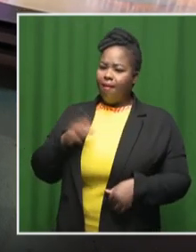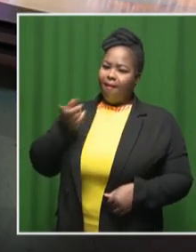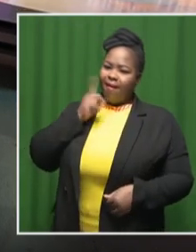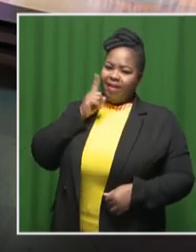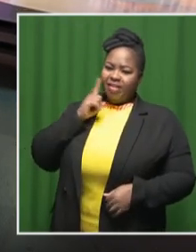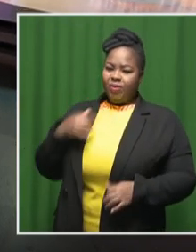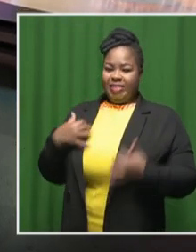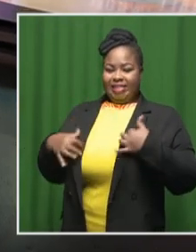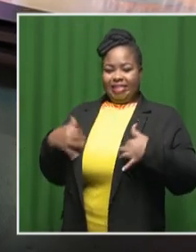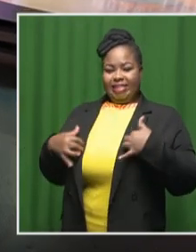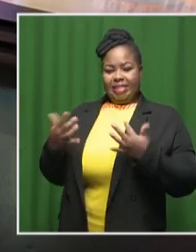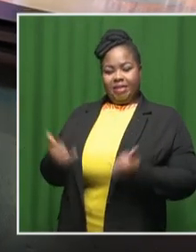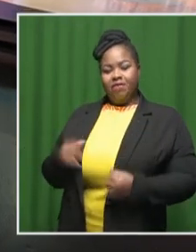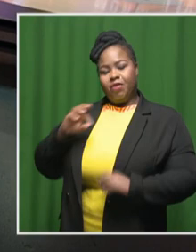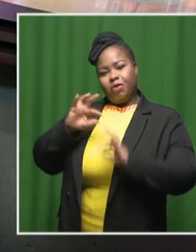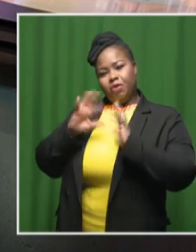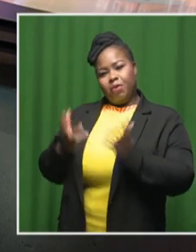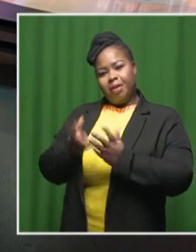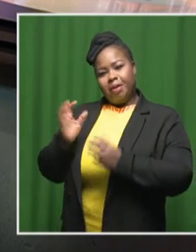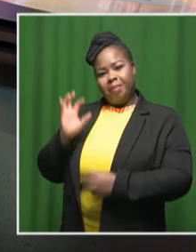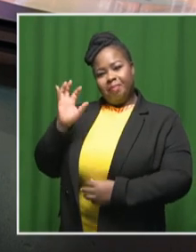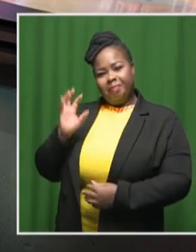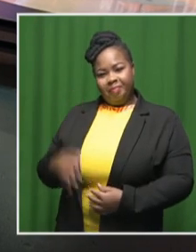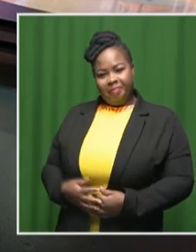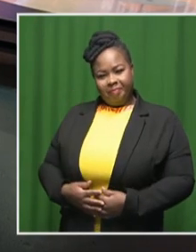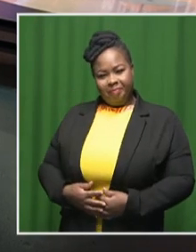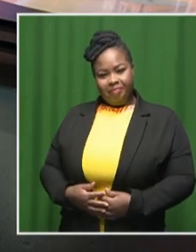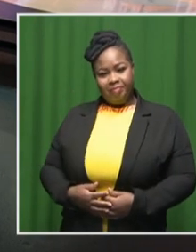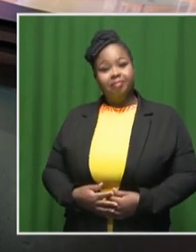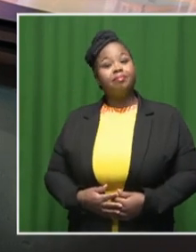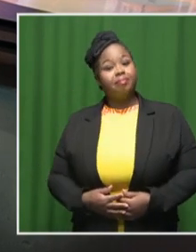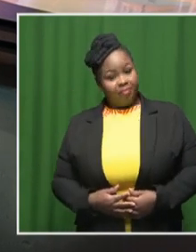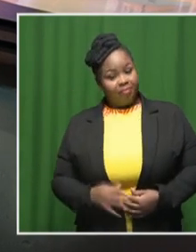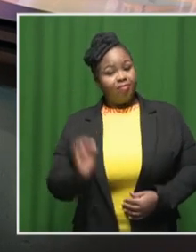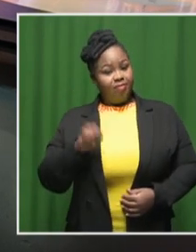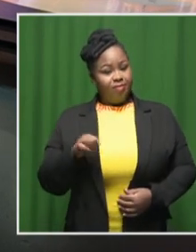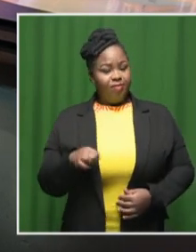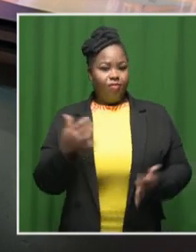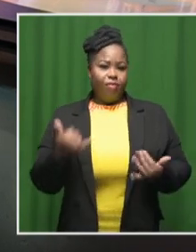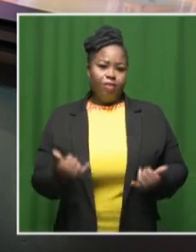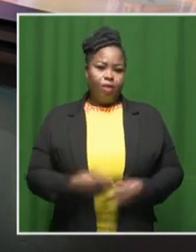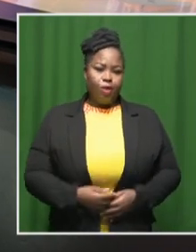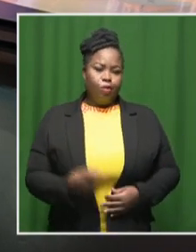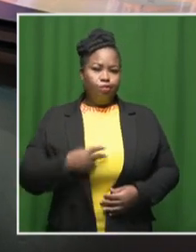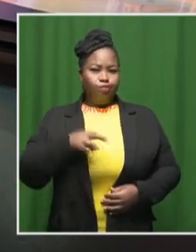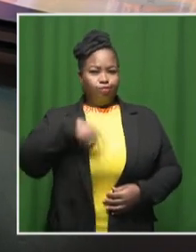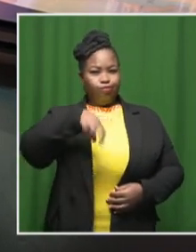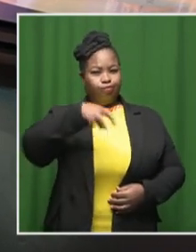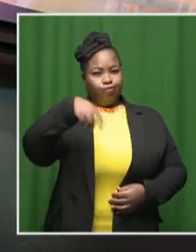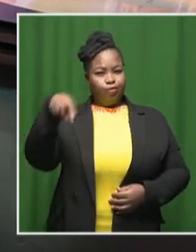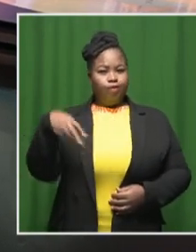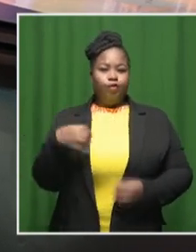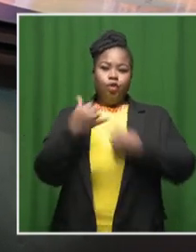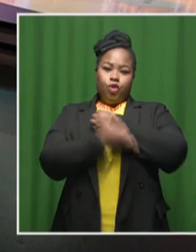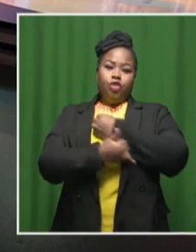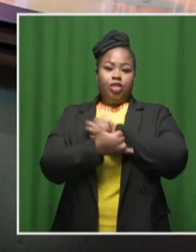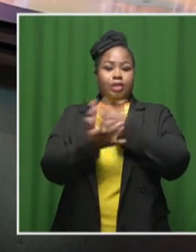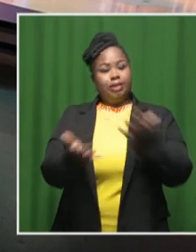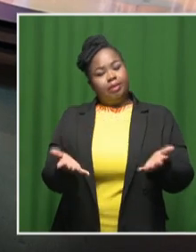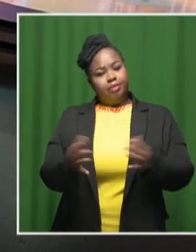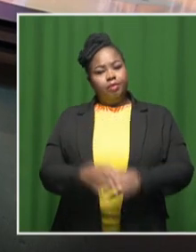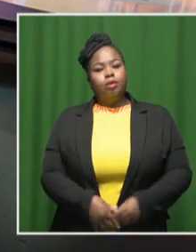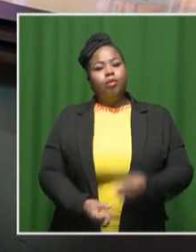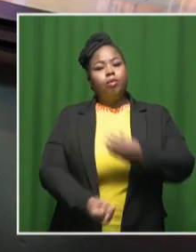feel the vibe of the Netball World Cup. Yeah, and then the trophy, of course, doing that tour across the country. It was